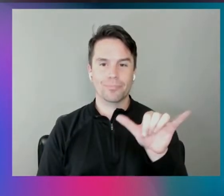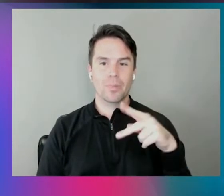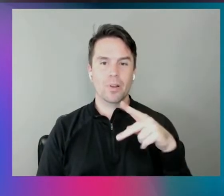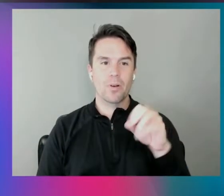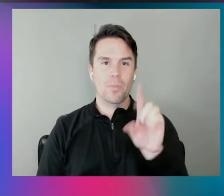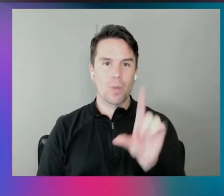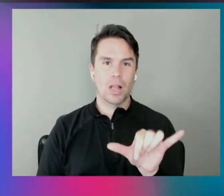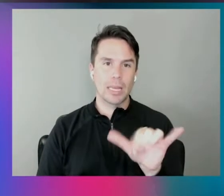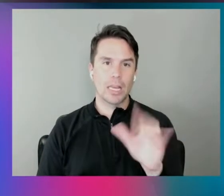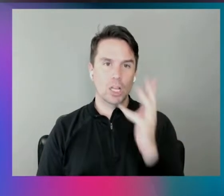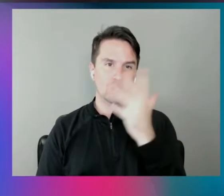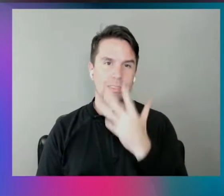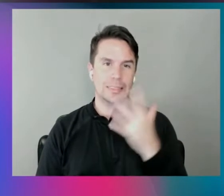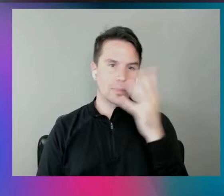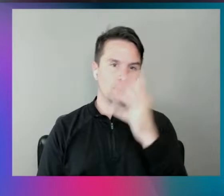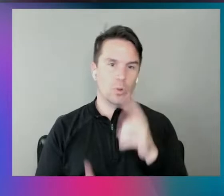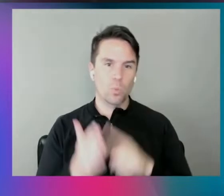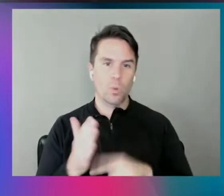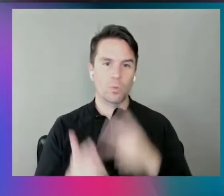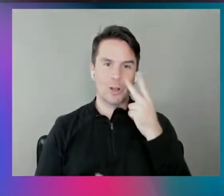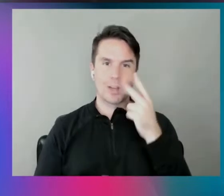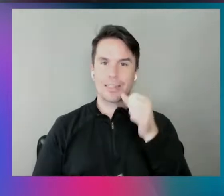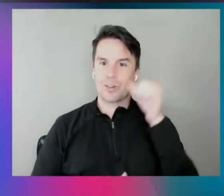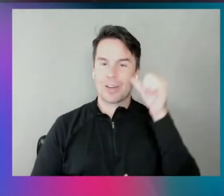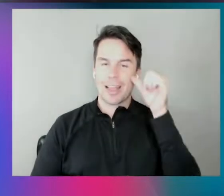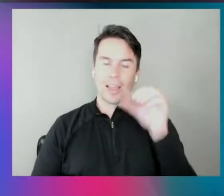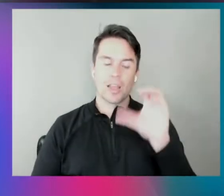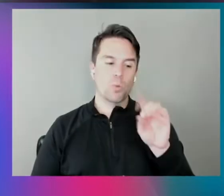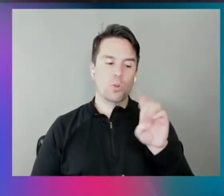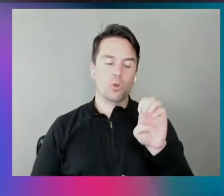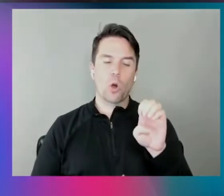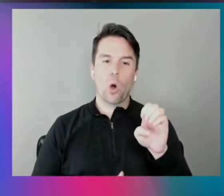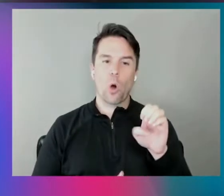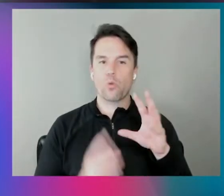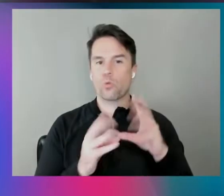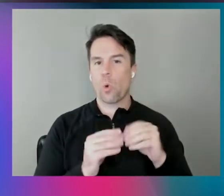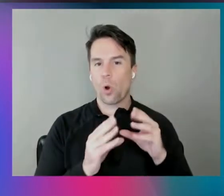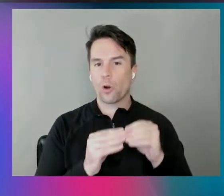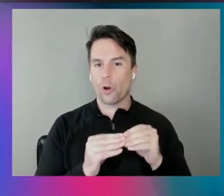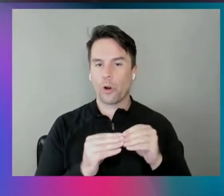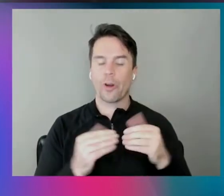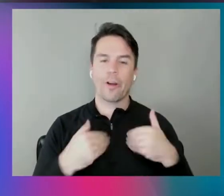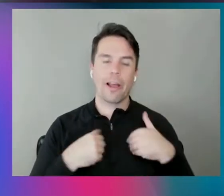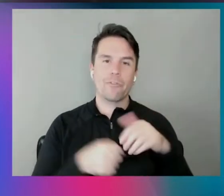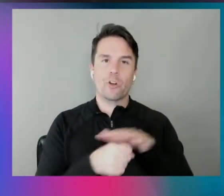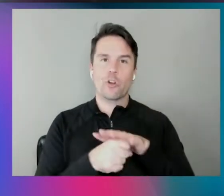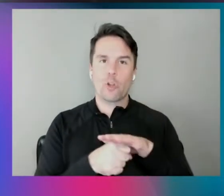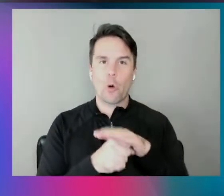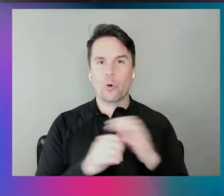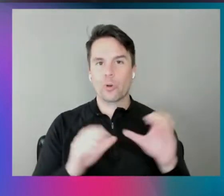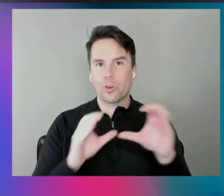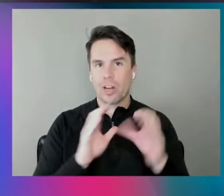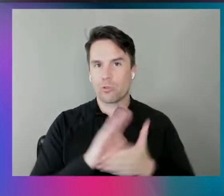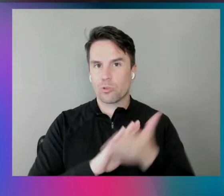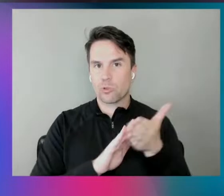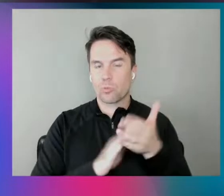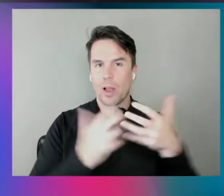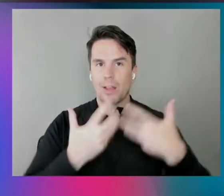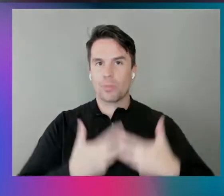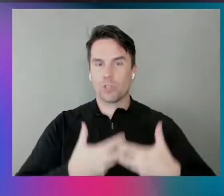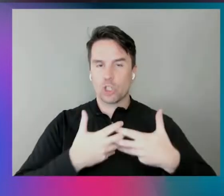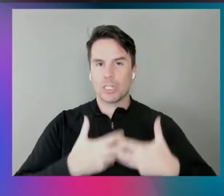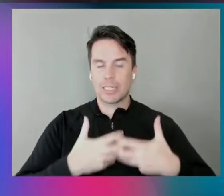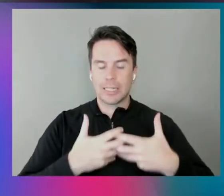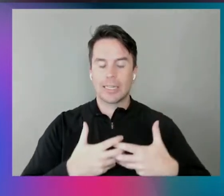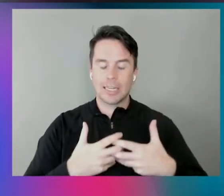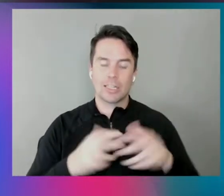to what we were showing yesterday's Code Corner, setting up local credentials to run on your machine, instantiating the clients from the SDK. That's right, Steve. Right? I